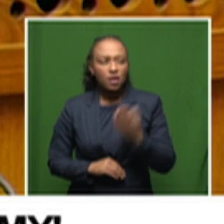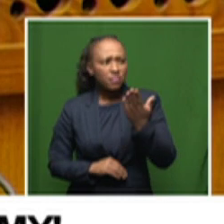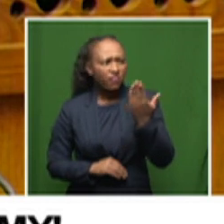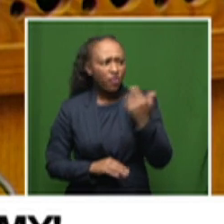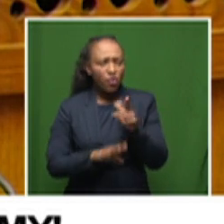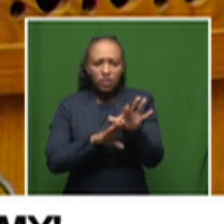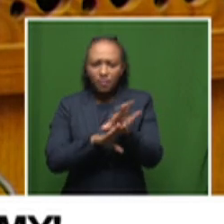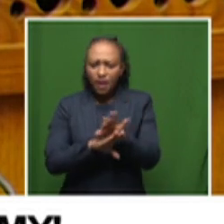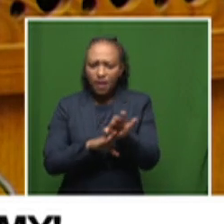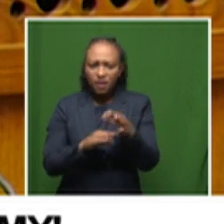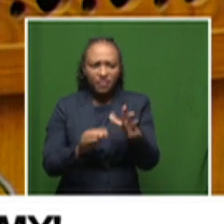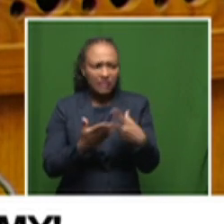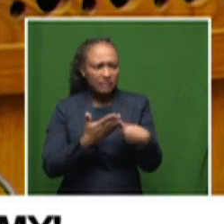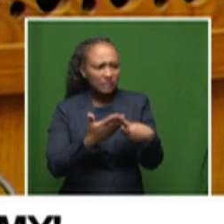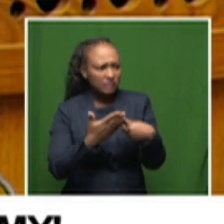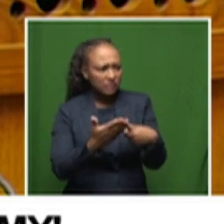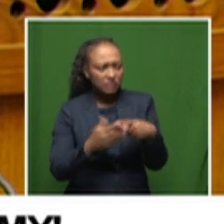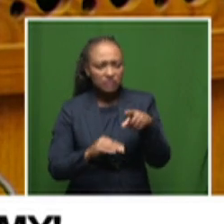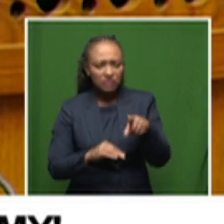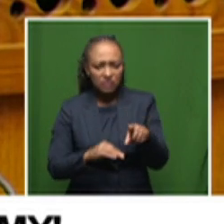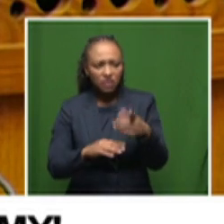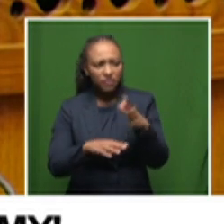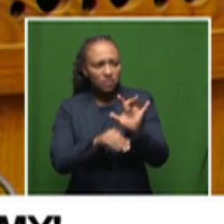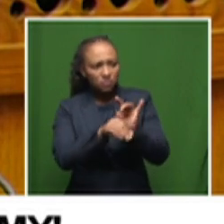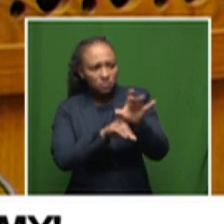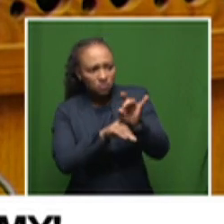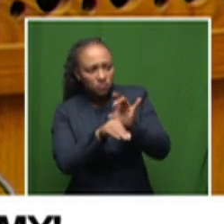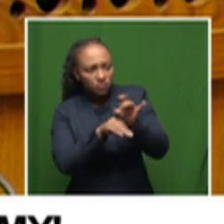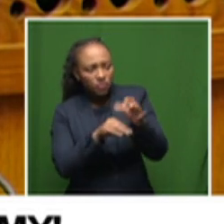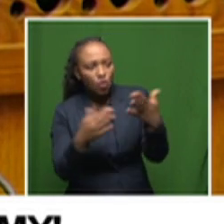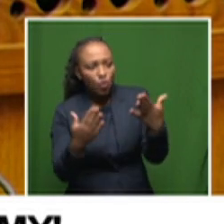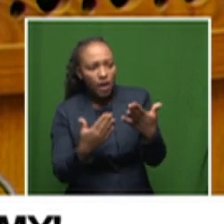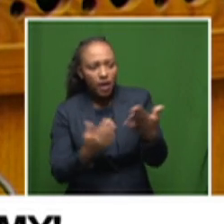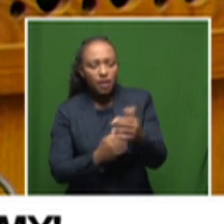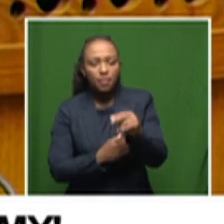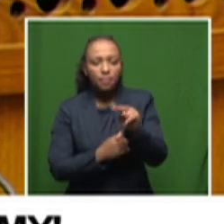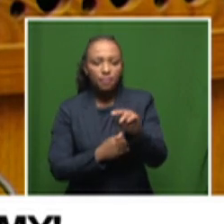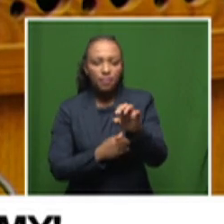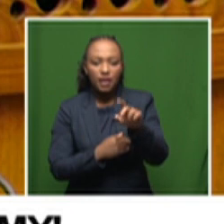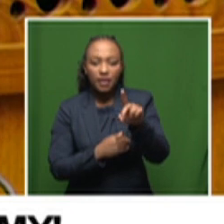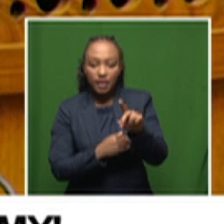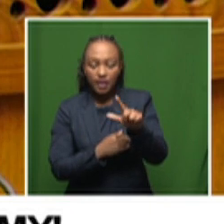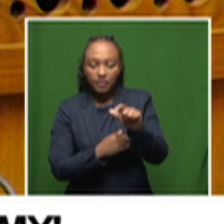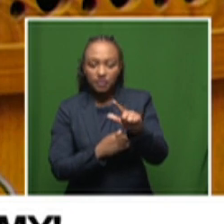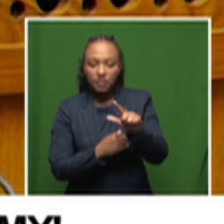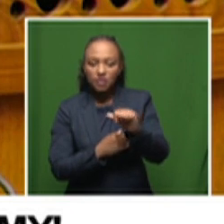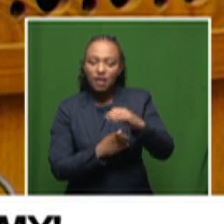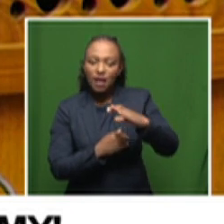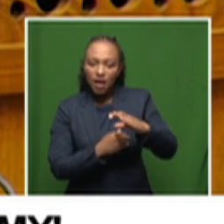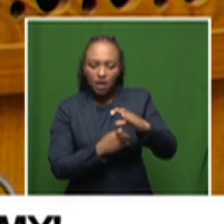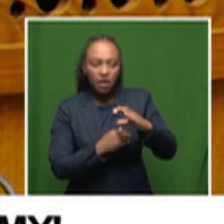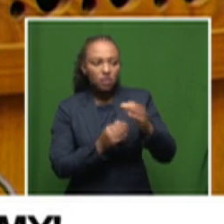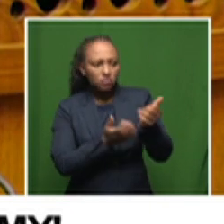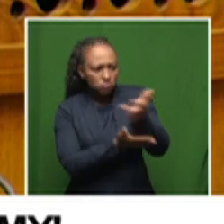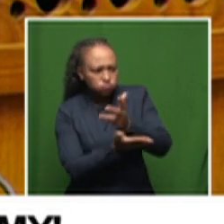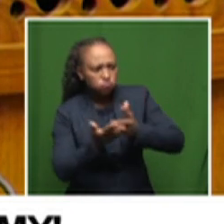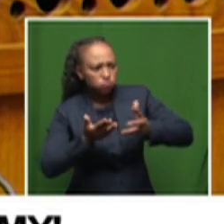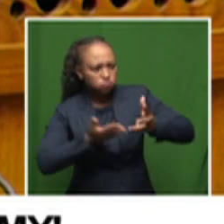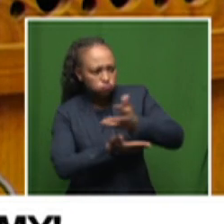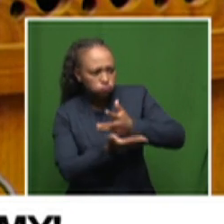was discussed and consulted upon at NEDLAC and eventually agreed upon.